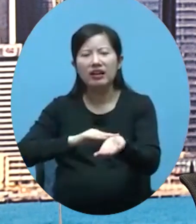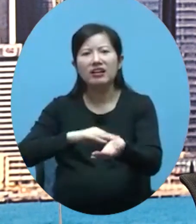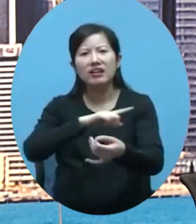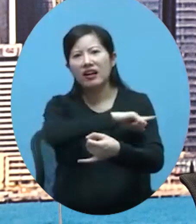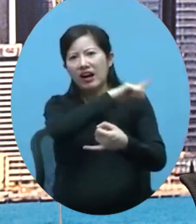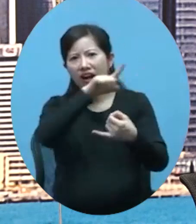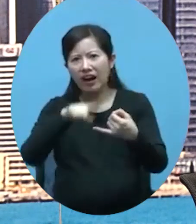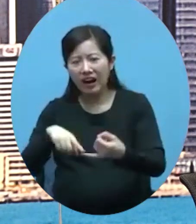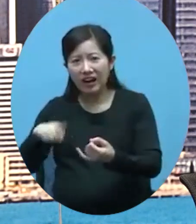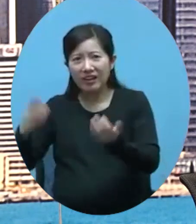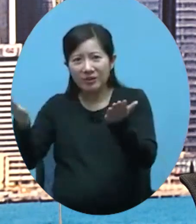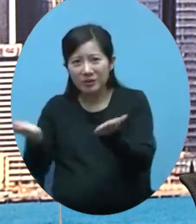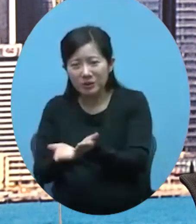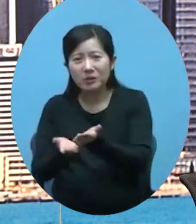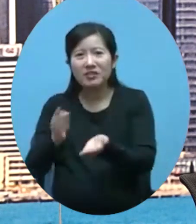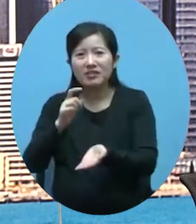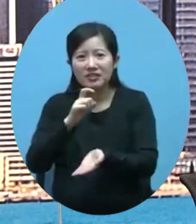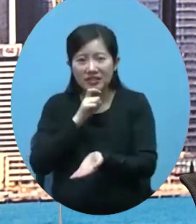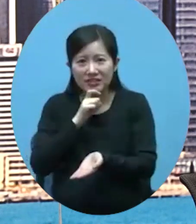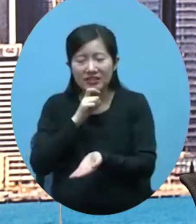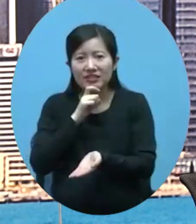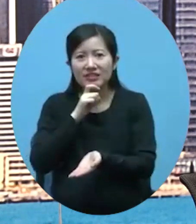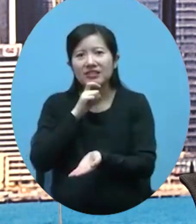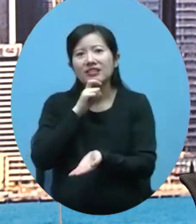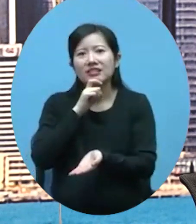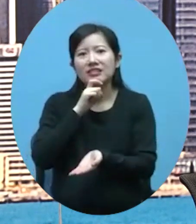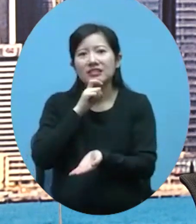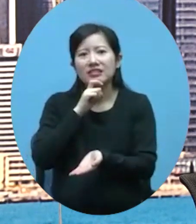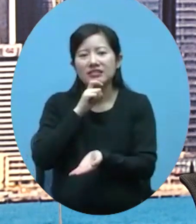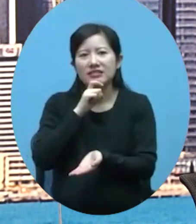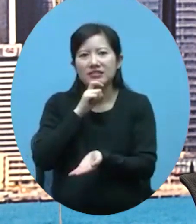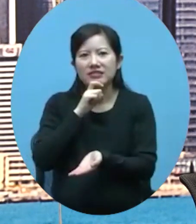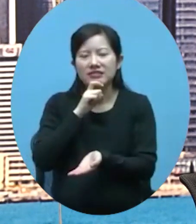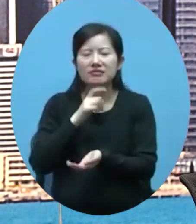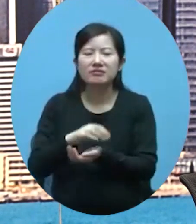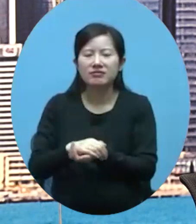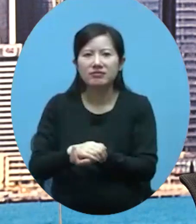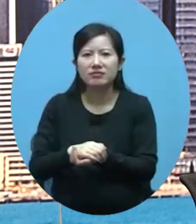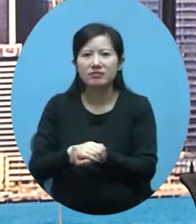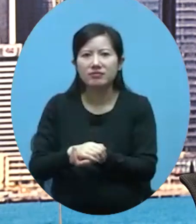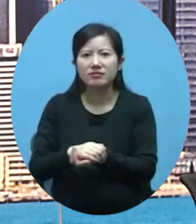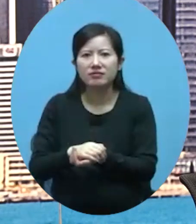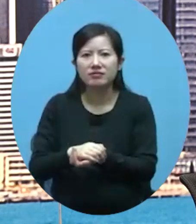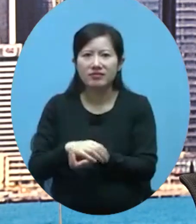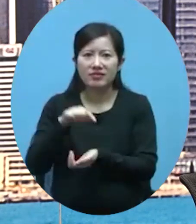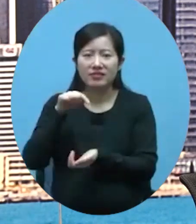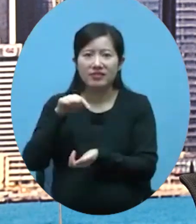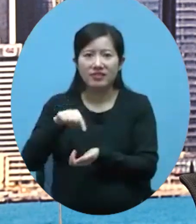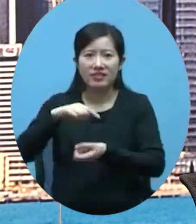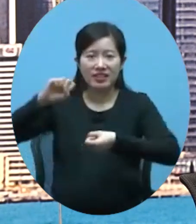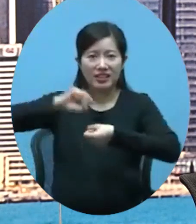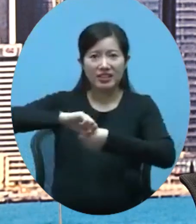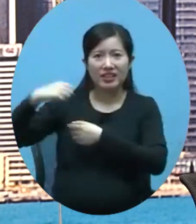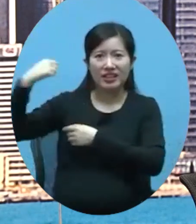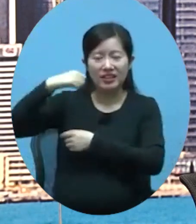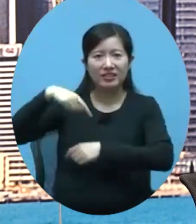pneumonia or coronavirus infection the aim of this enhanced laboratory surveillance